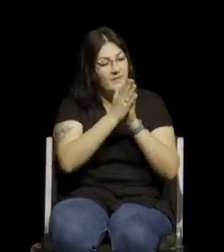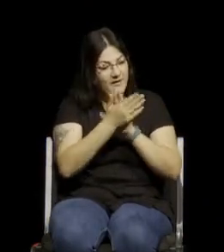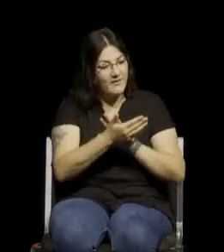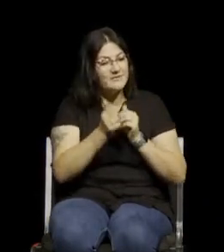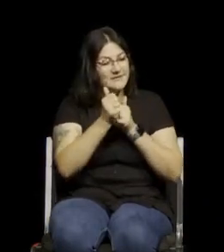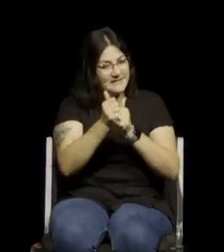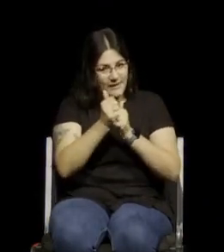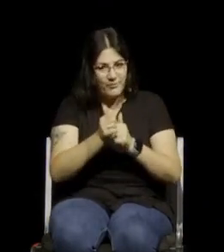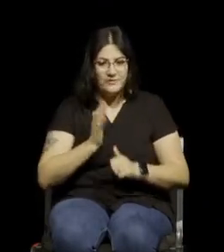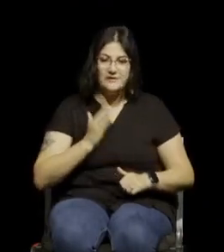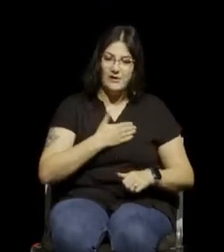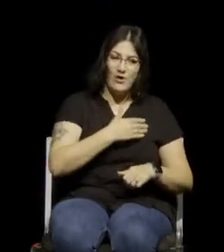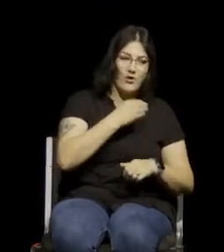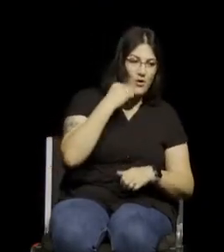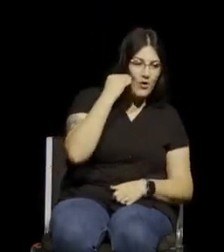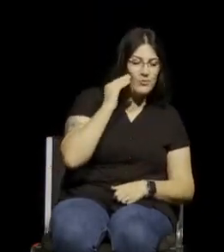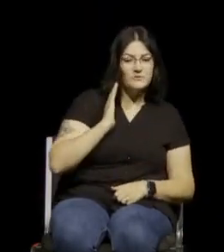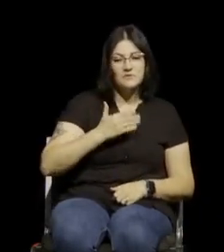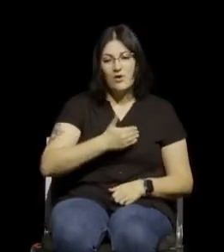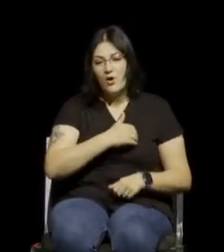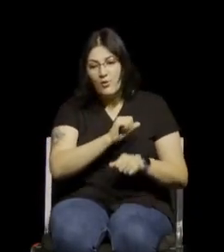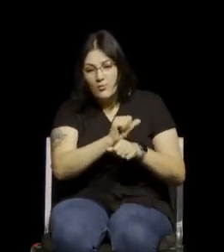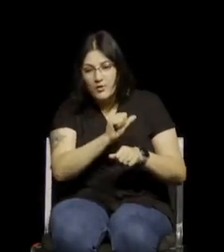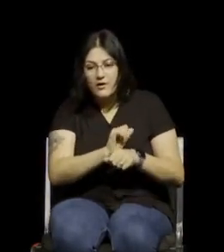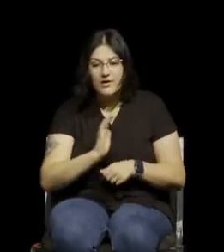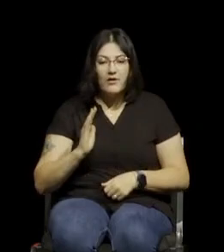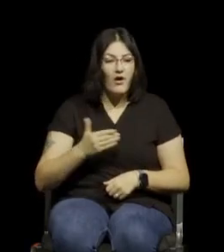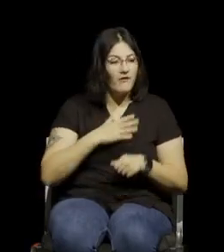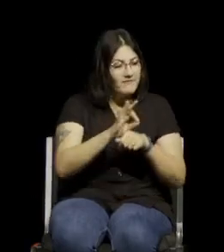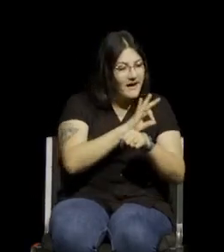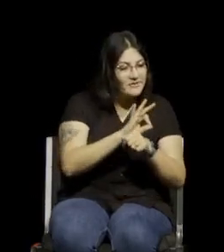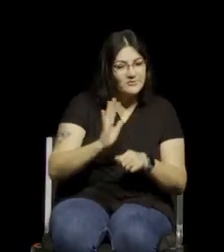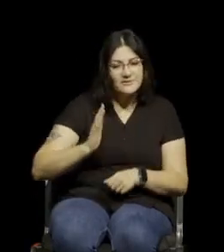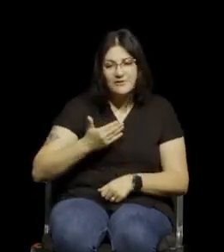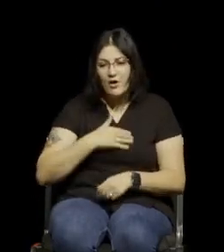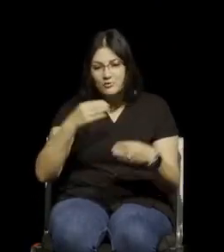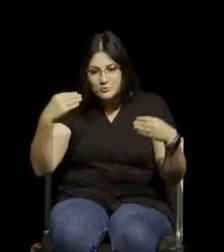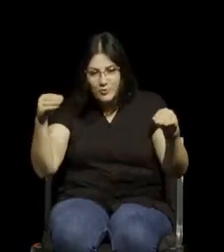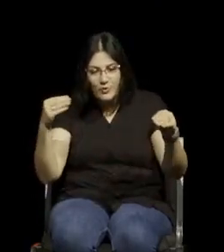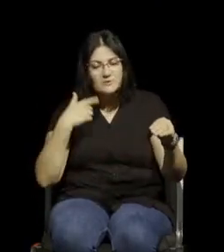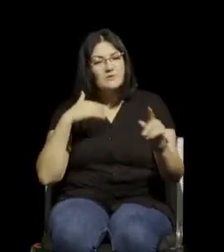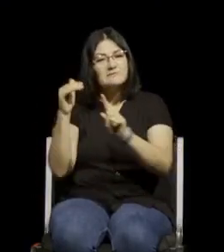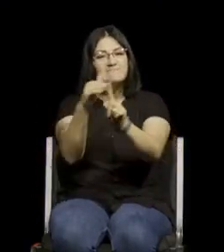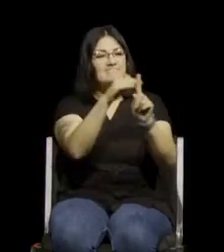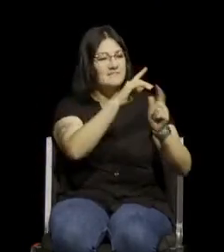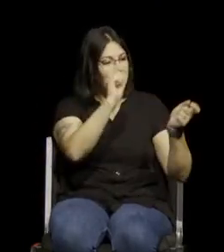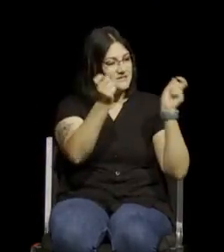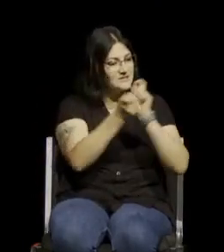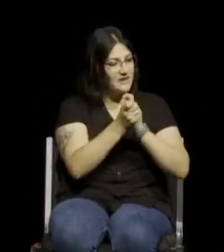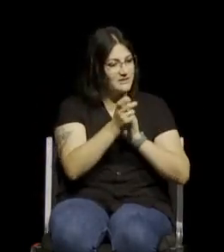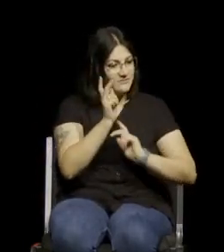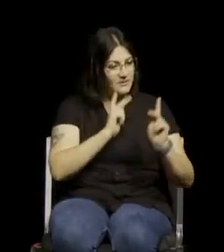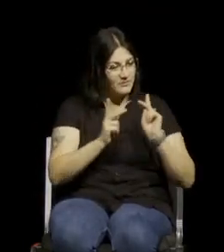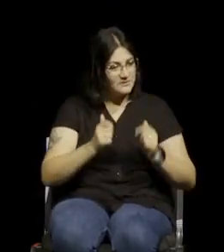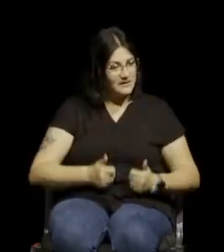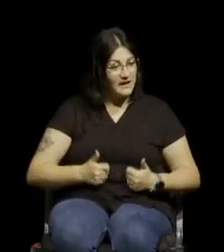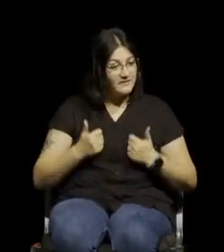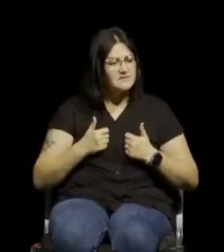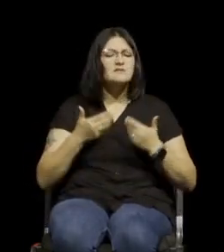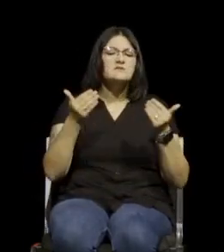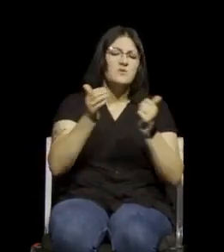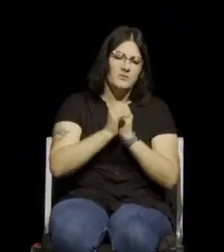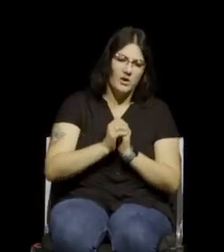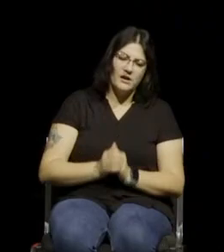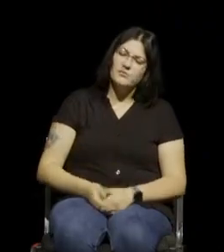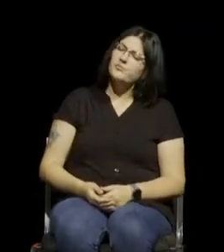homes, in our workplaces, in our factories, in our marketplaces, to be able to make a difference, sharing the good news of Jesus. Let's pray.